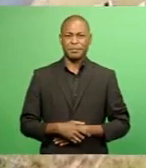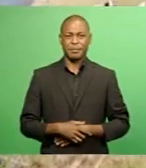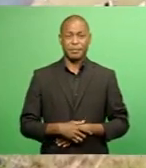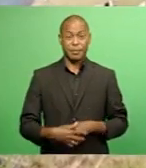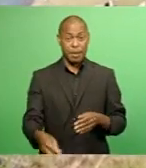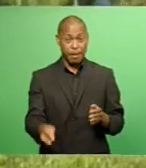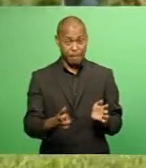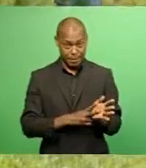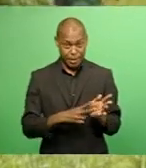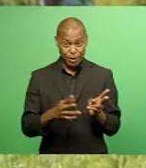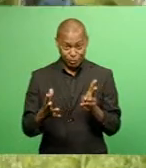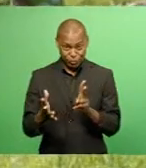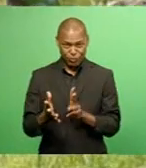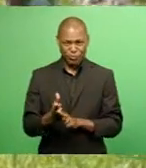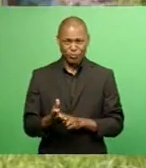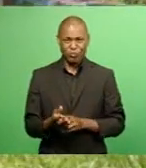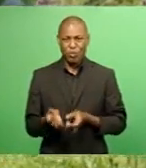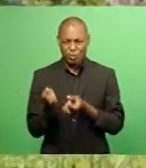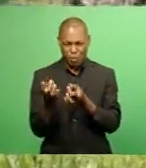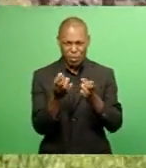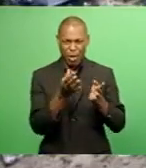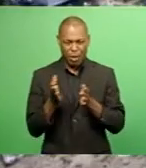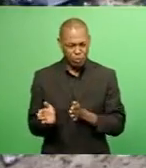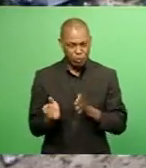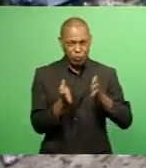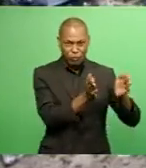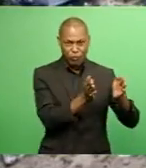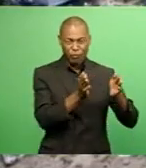And Thongea villagers ready to relocate.